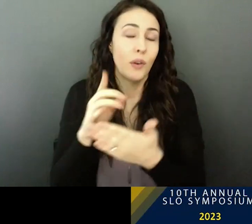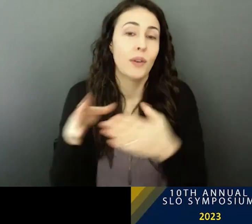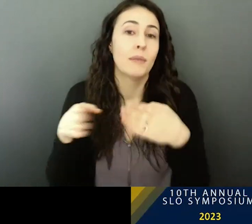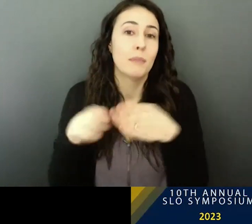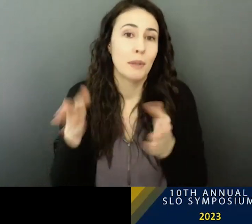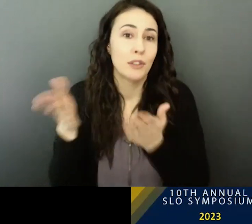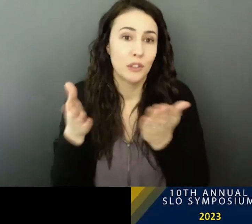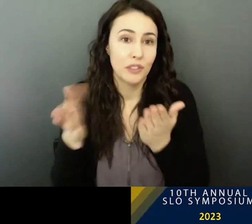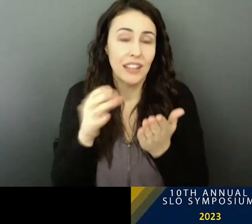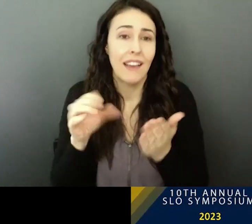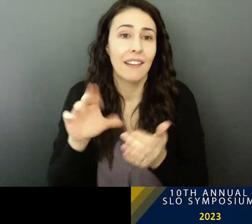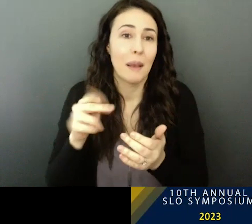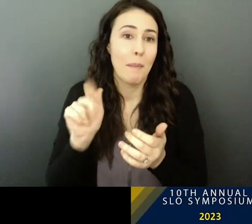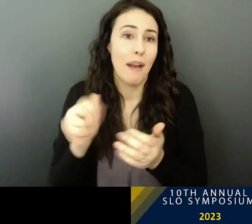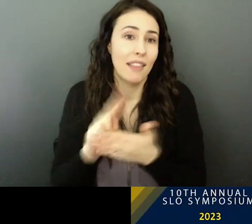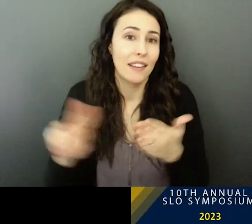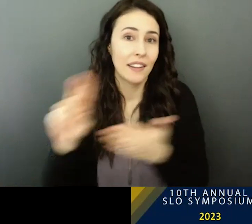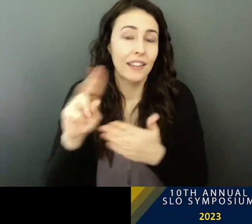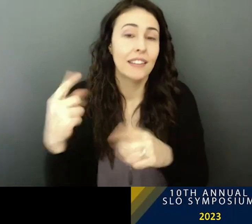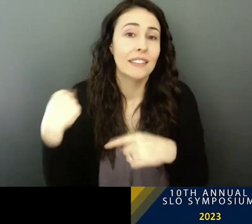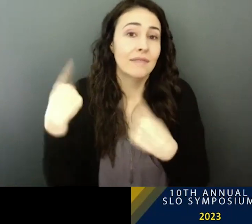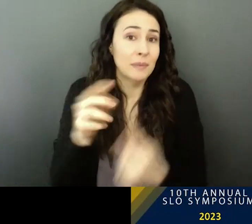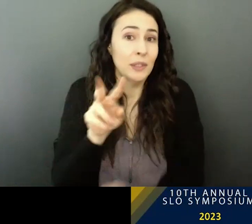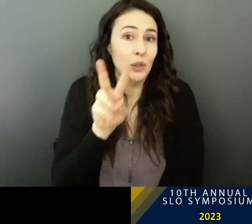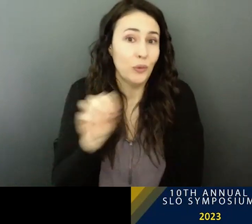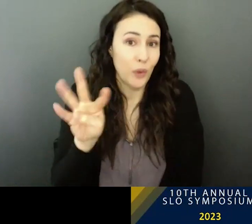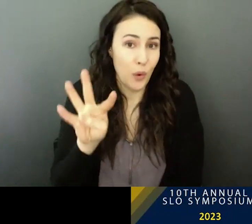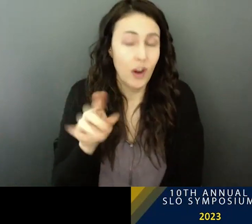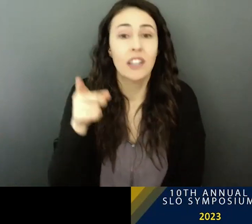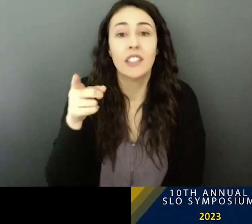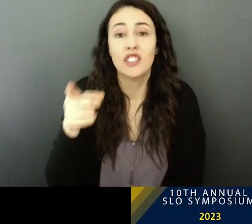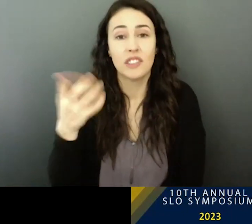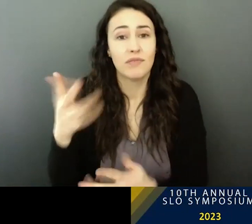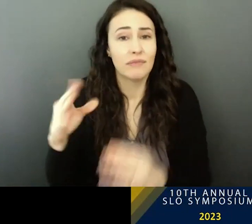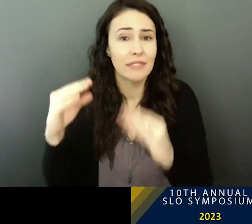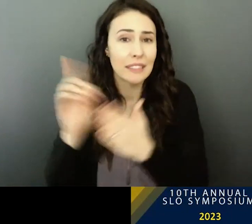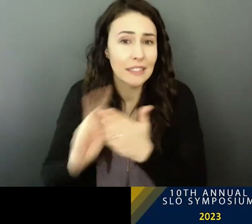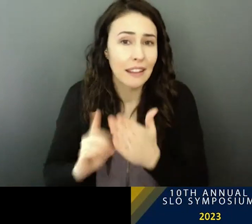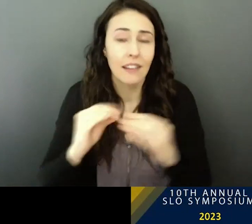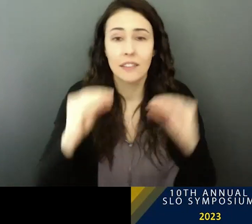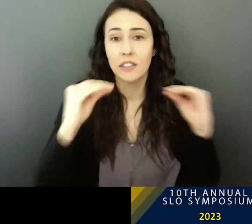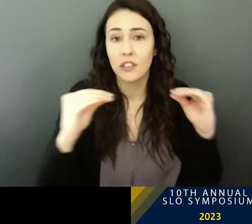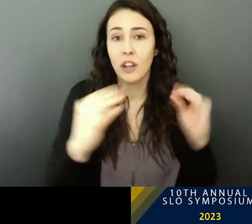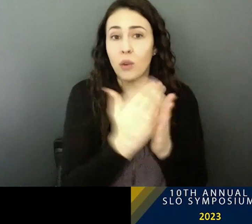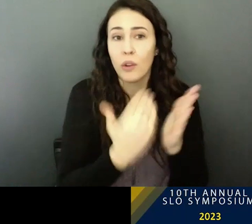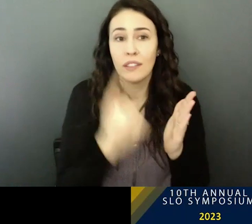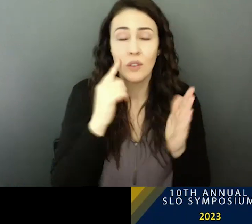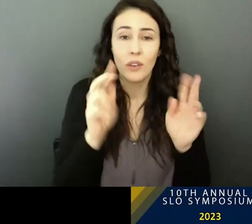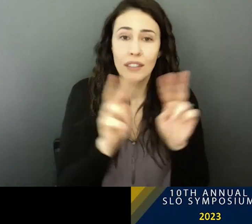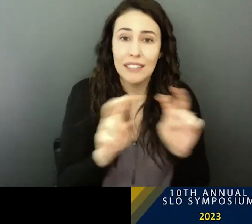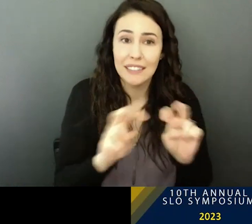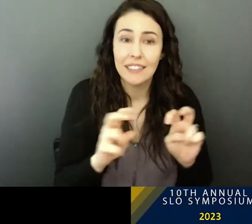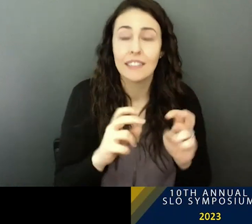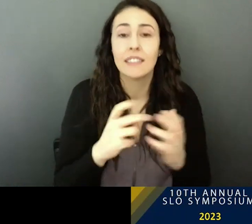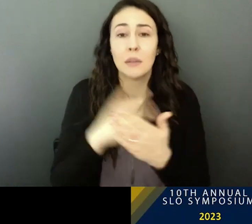since 2004. She has designed and taught courses on assessment, program evaluation,